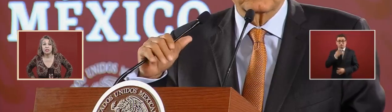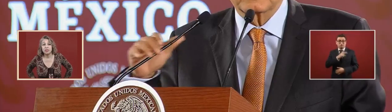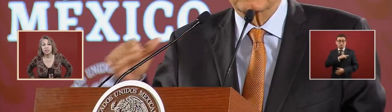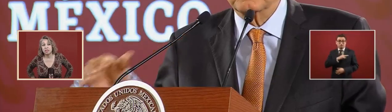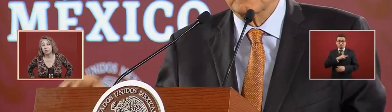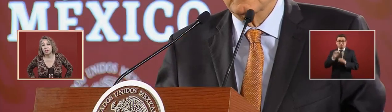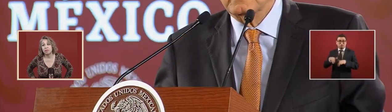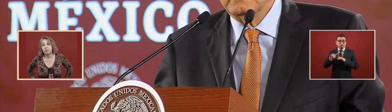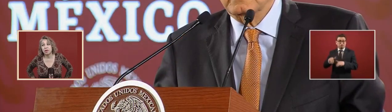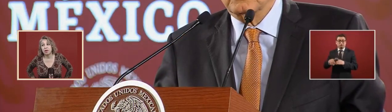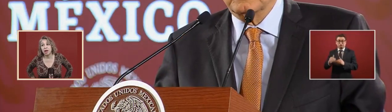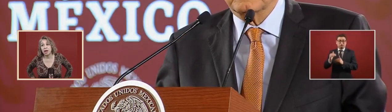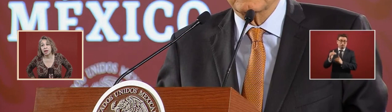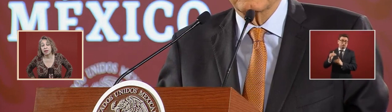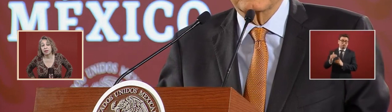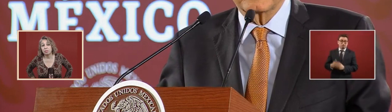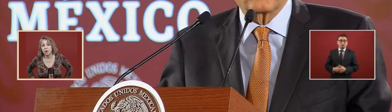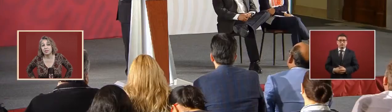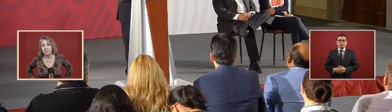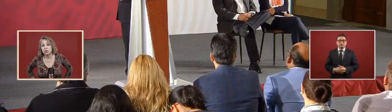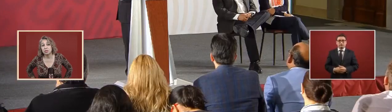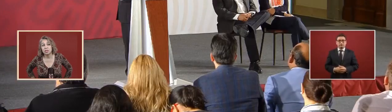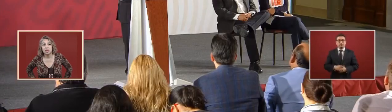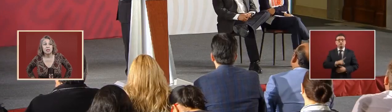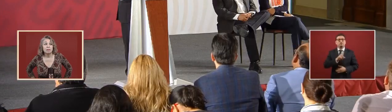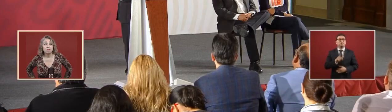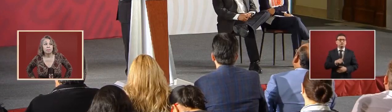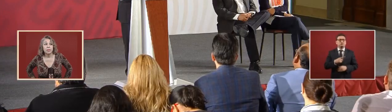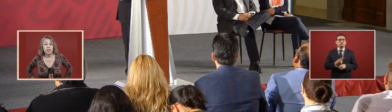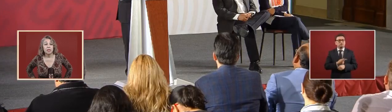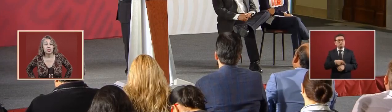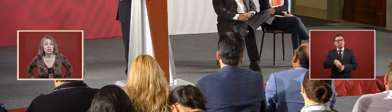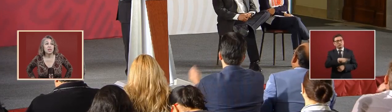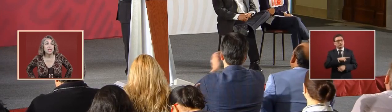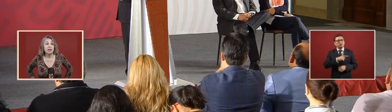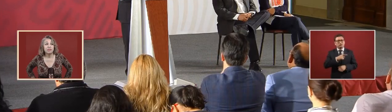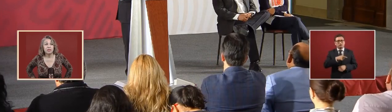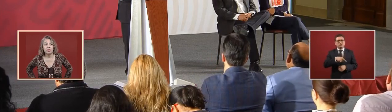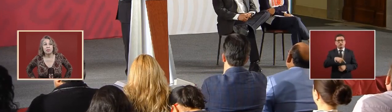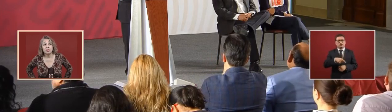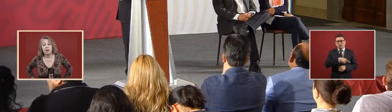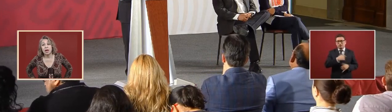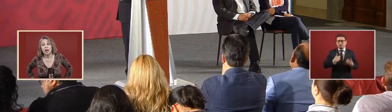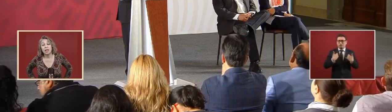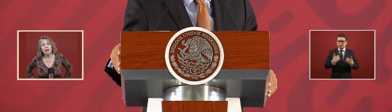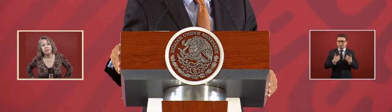escuelas entrance privadas. For Entonces, se dejó private schools. Sin oportunidad de estudio so they left a muchos